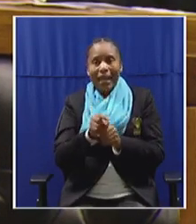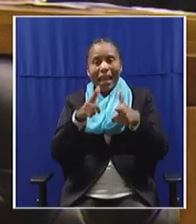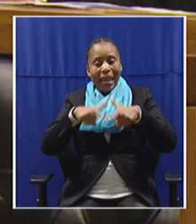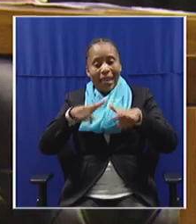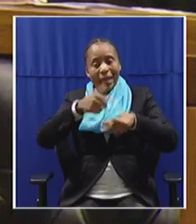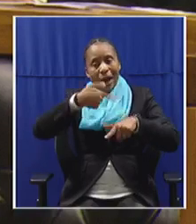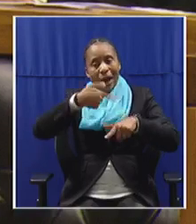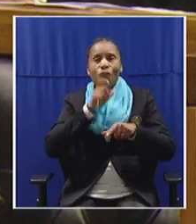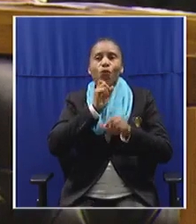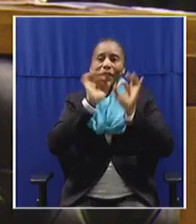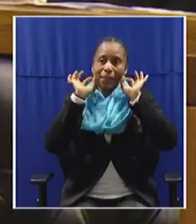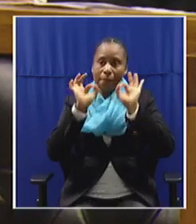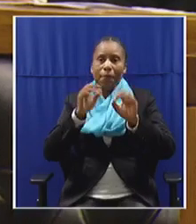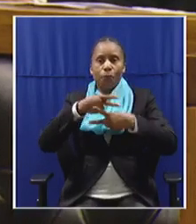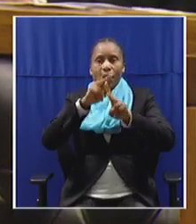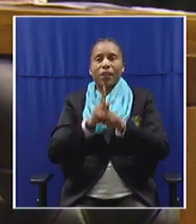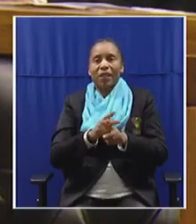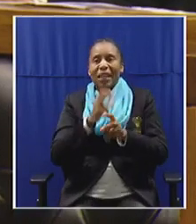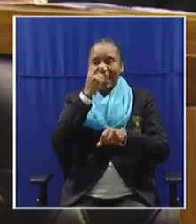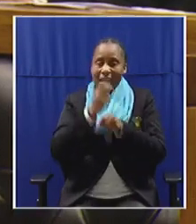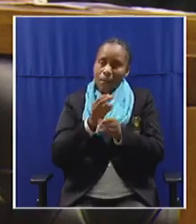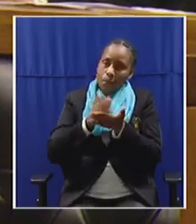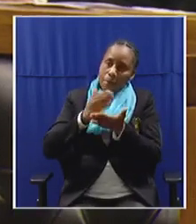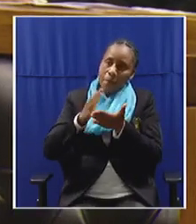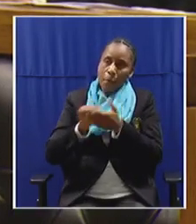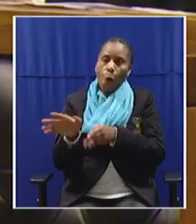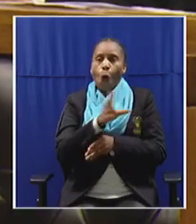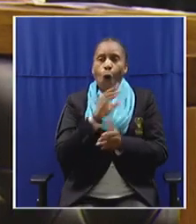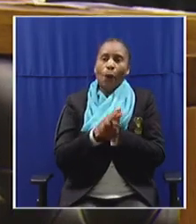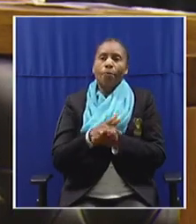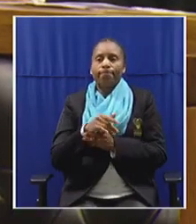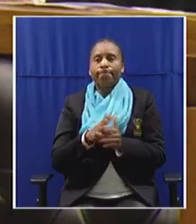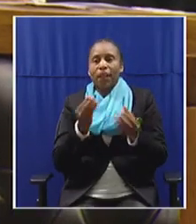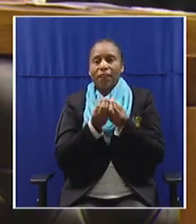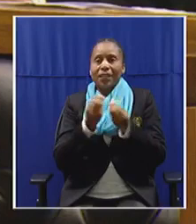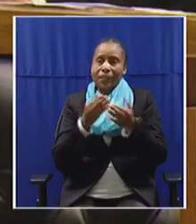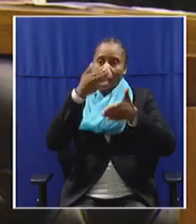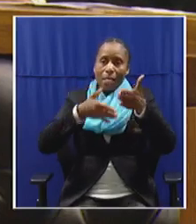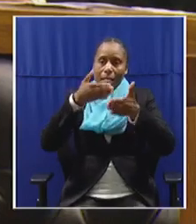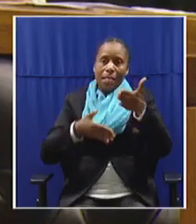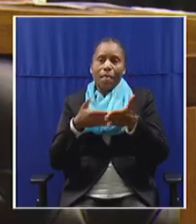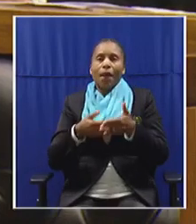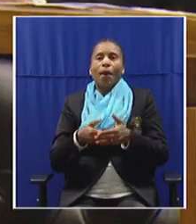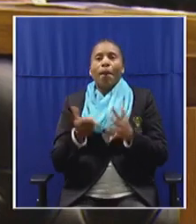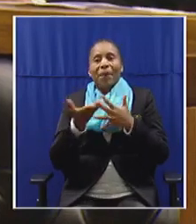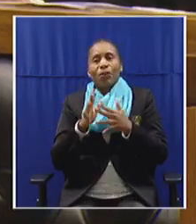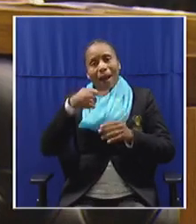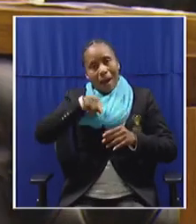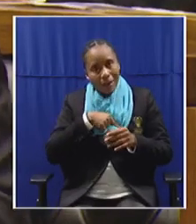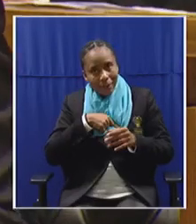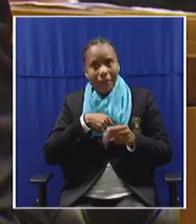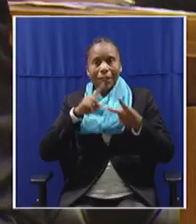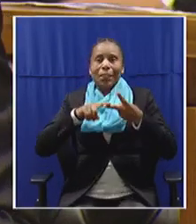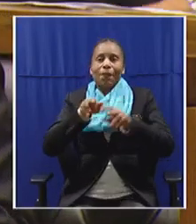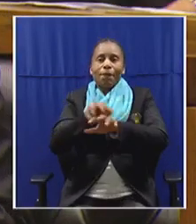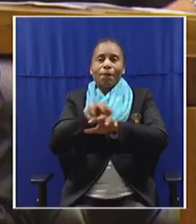we must deal with all the bottlenecks that are between ourselves and the farmers on the